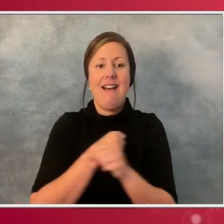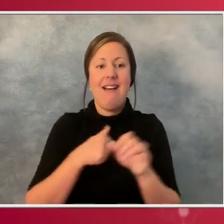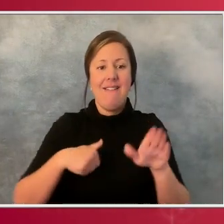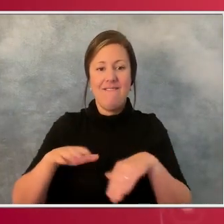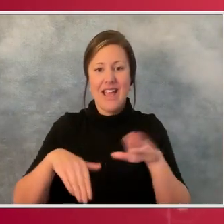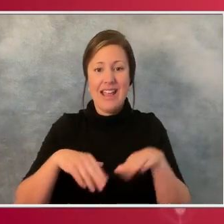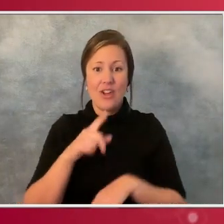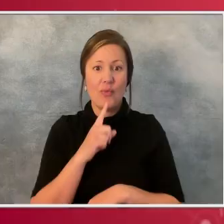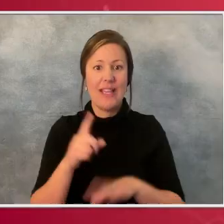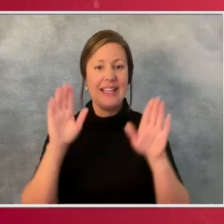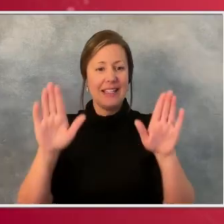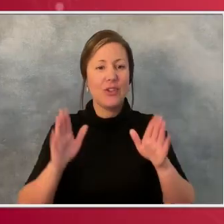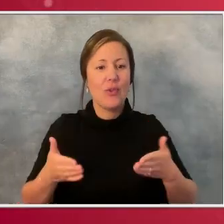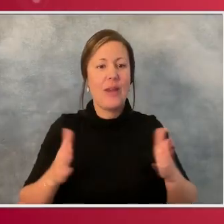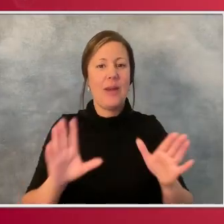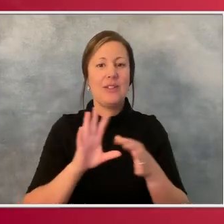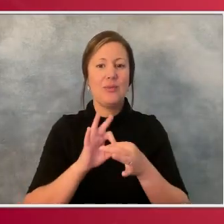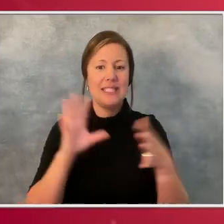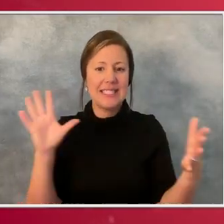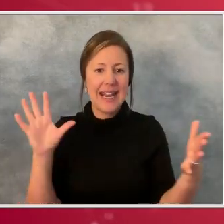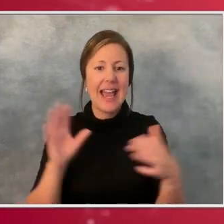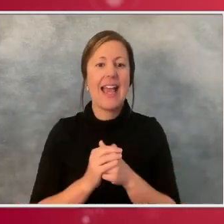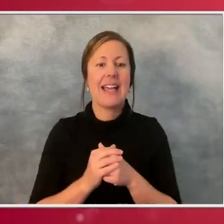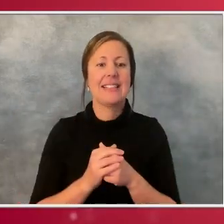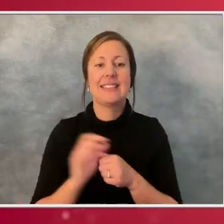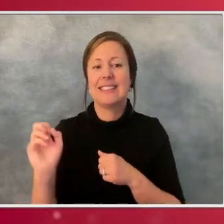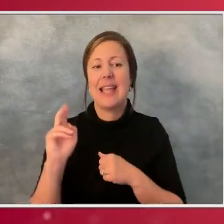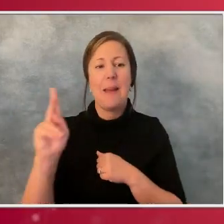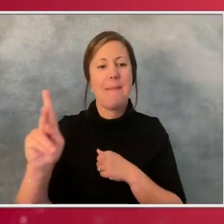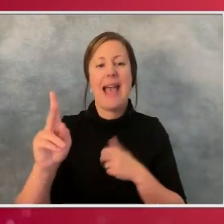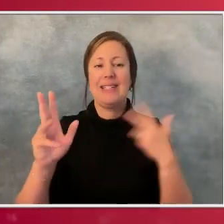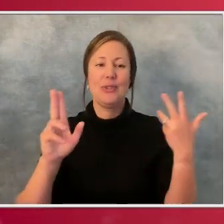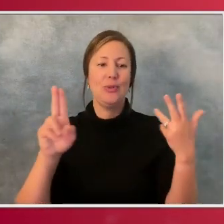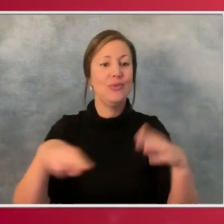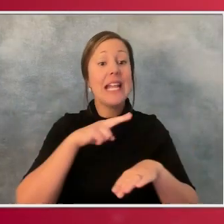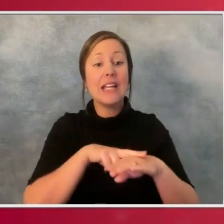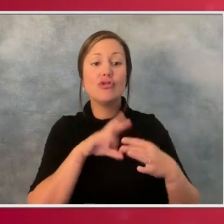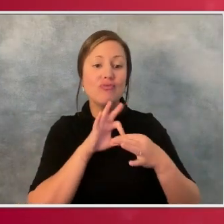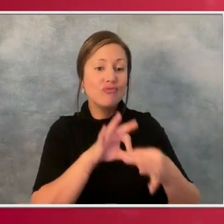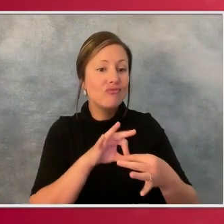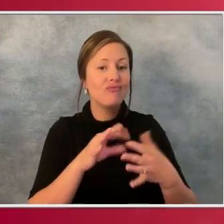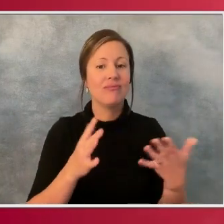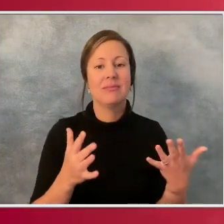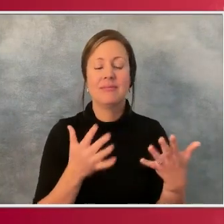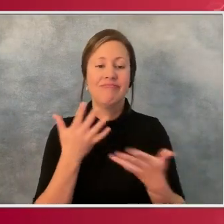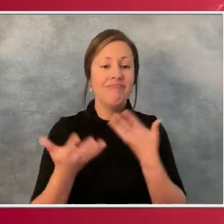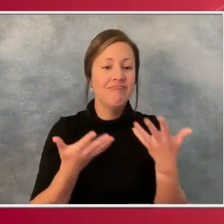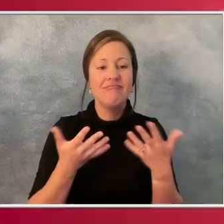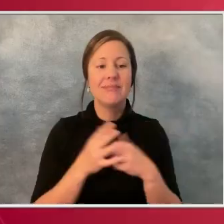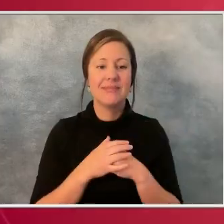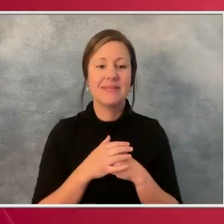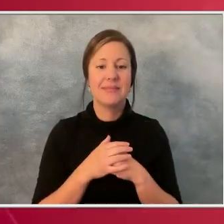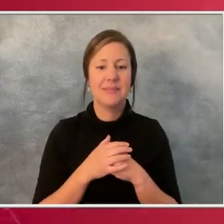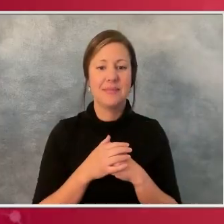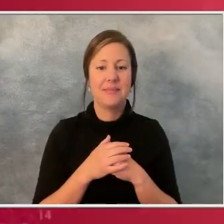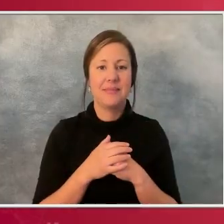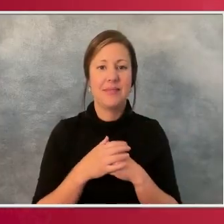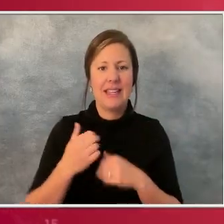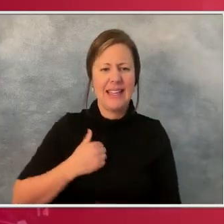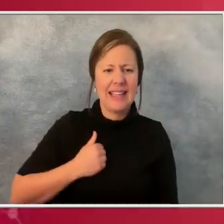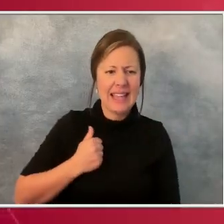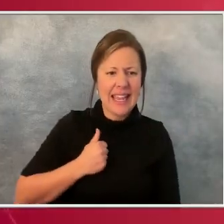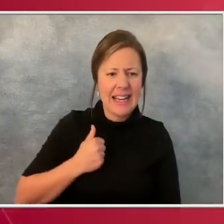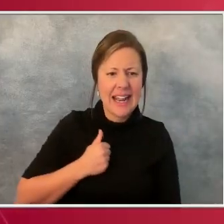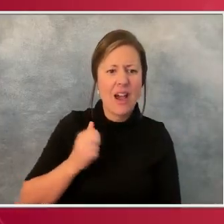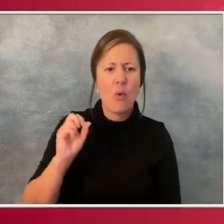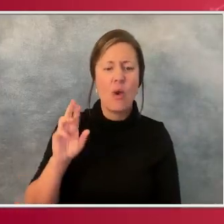disconnect, and get back to nature, get kind of centered again. So that's my happy place. Is it Canada or just hiking in general? Hiking